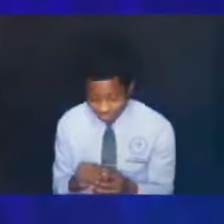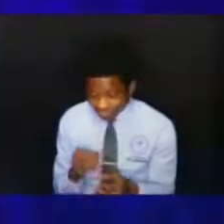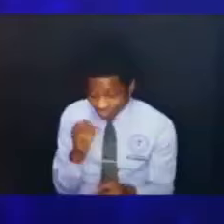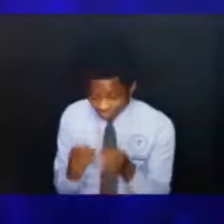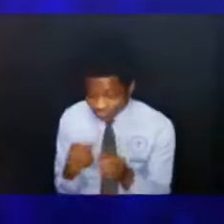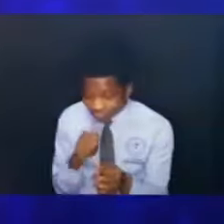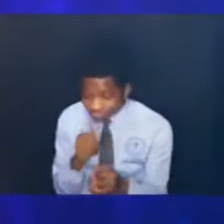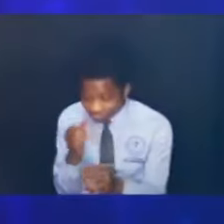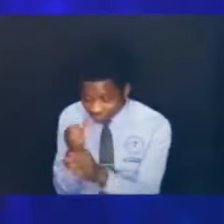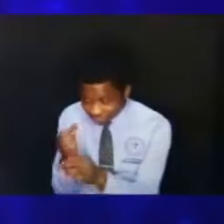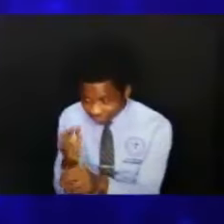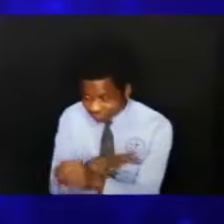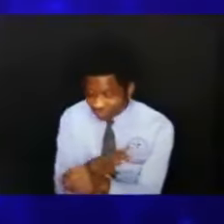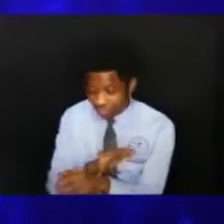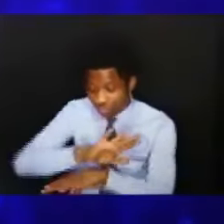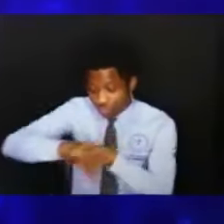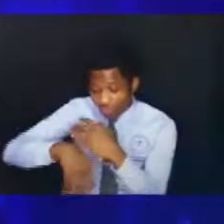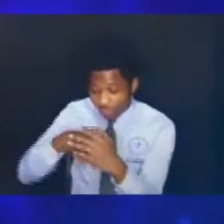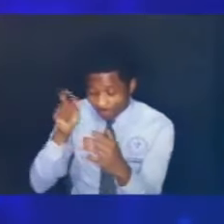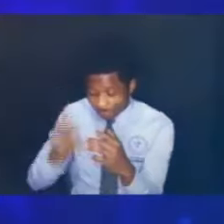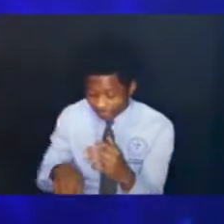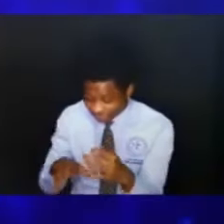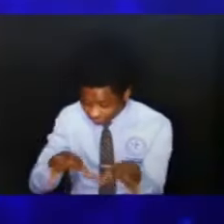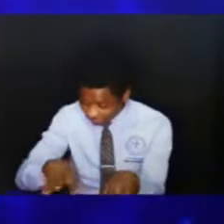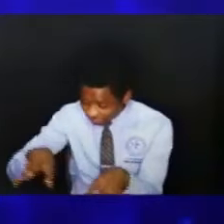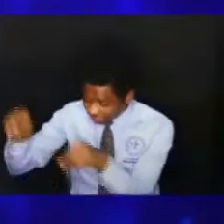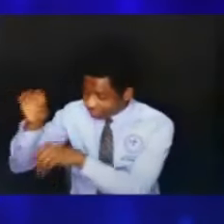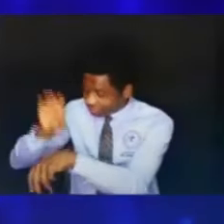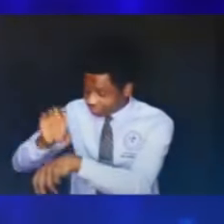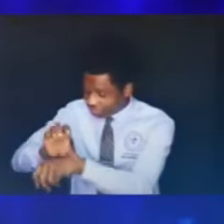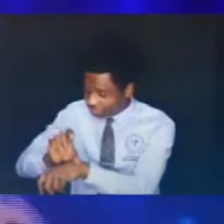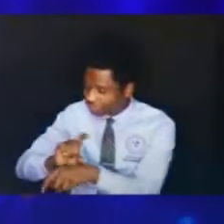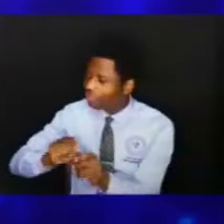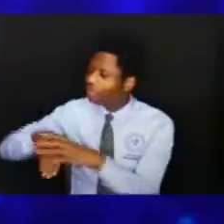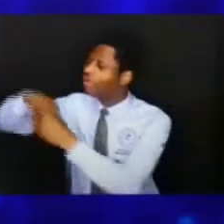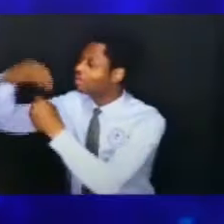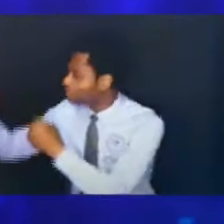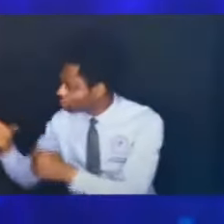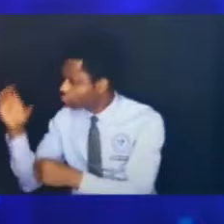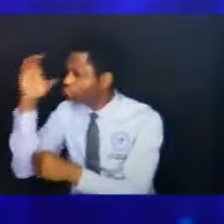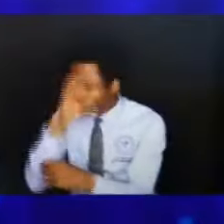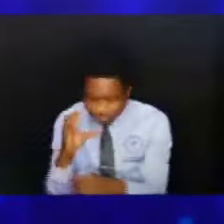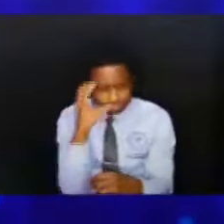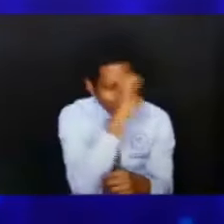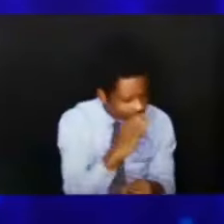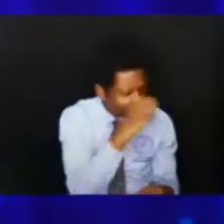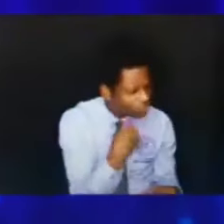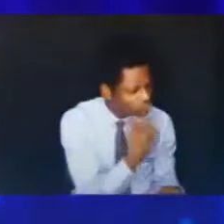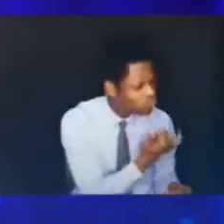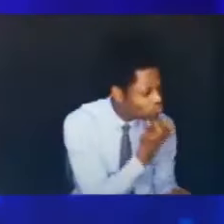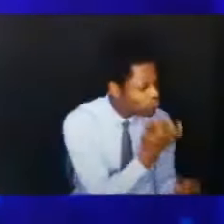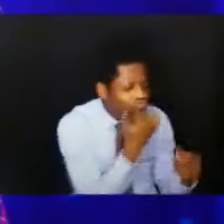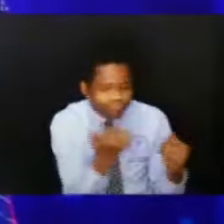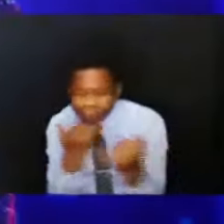who have something against us. And this I see you now so then I see you free ho ni ekohwehwese obi e wo biribi tia yen ya.